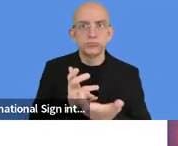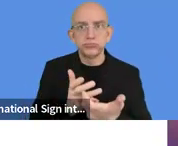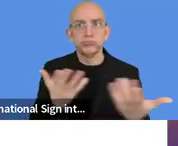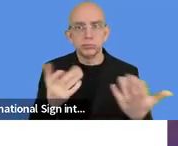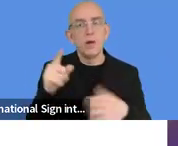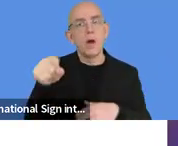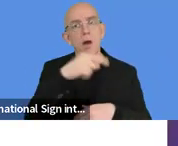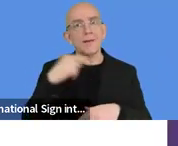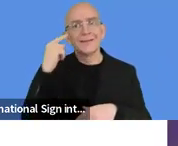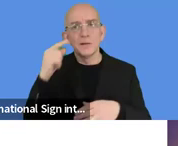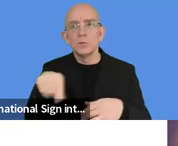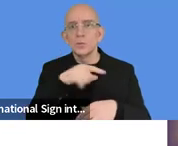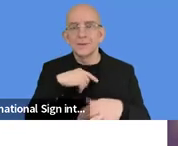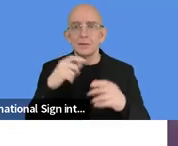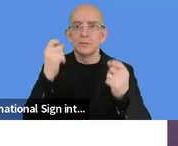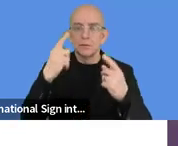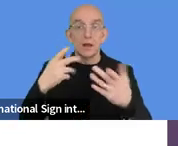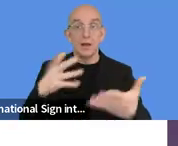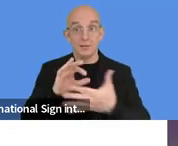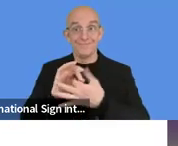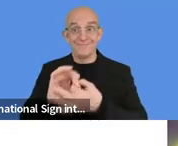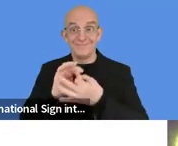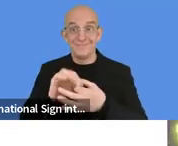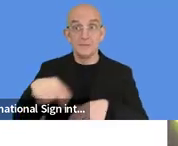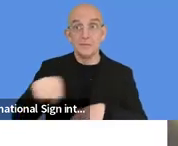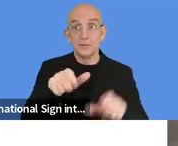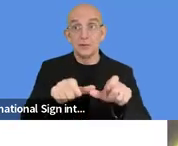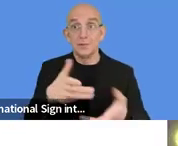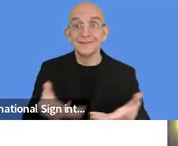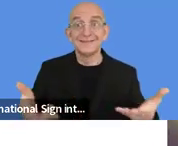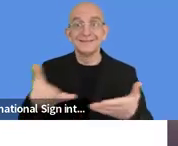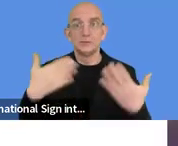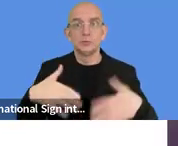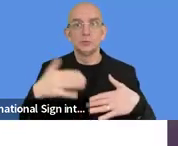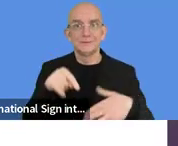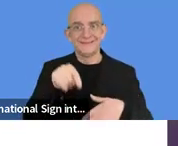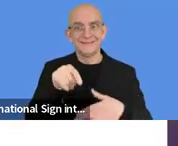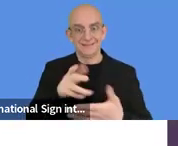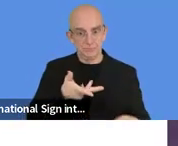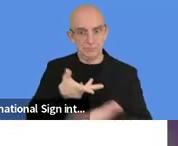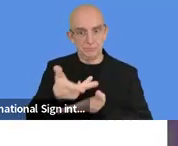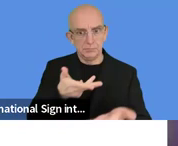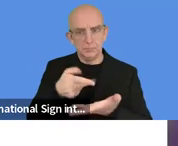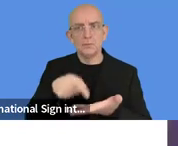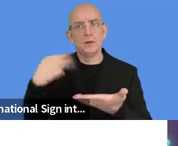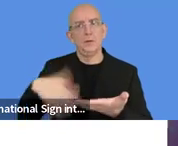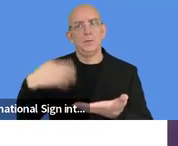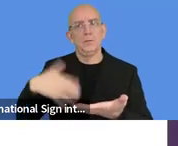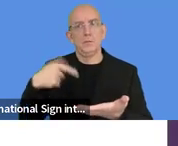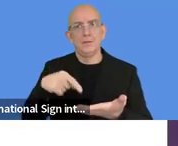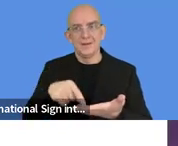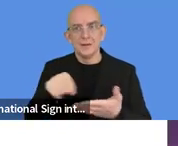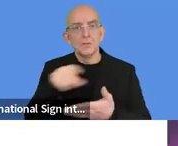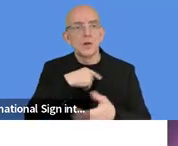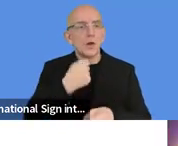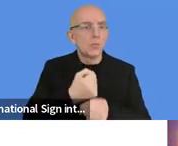with the community creates sustainability. It's those relationships that truly matter when it comes to doing our work. And I think